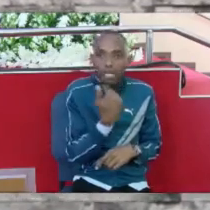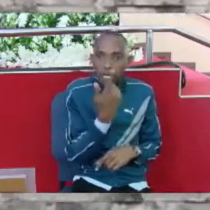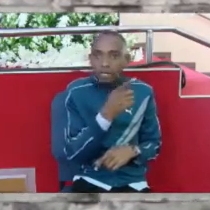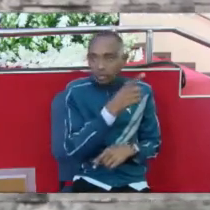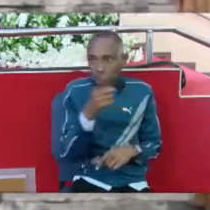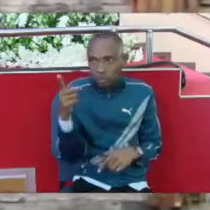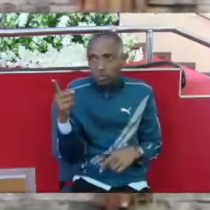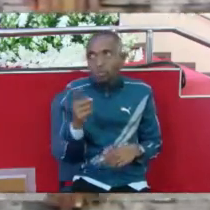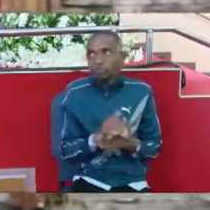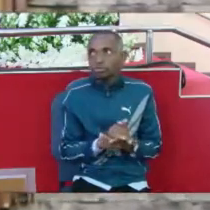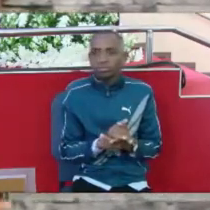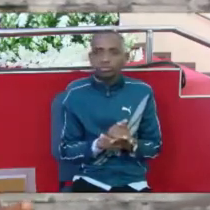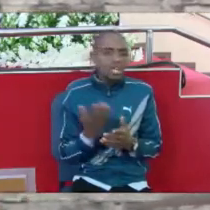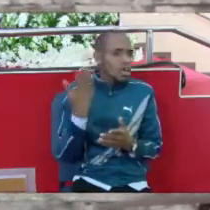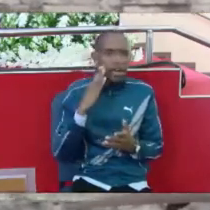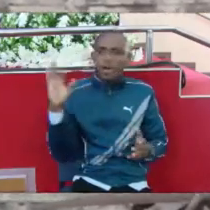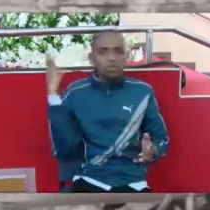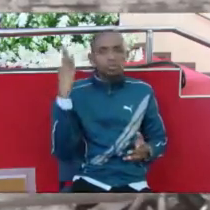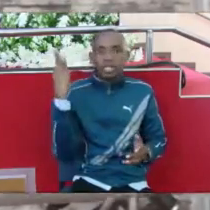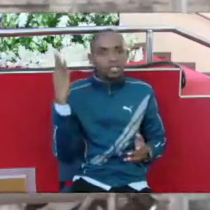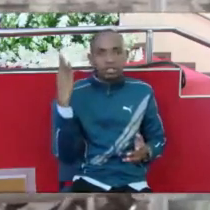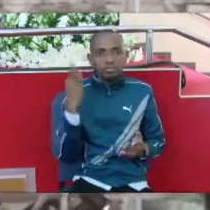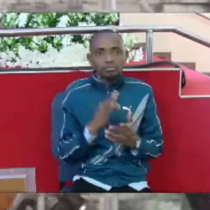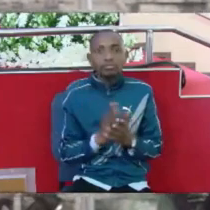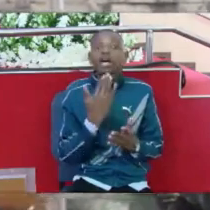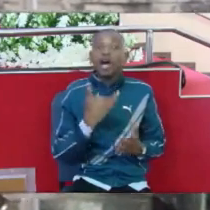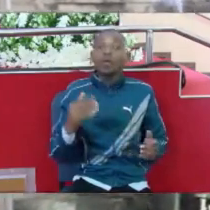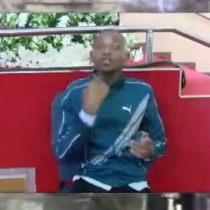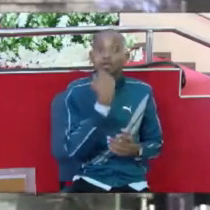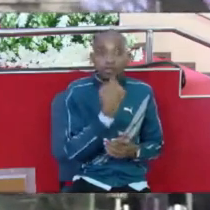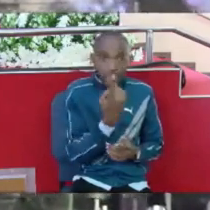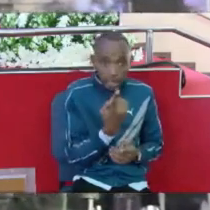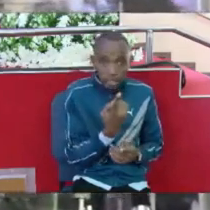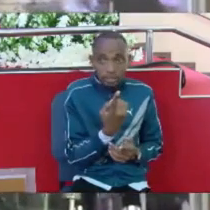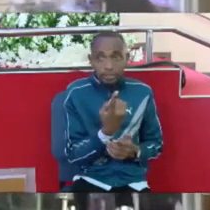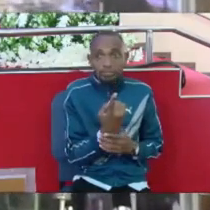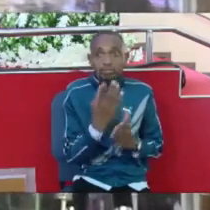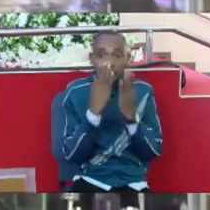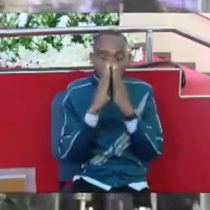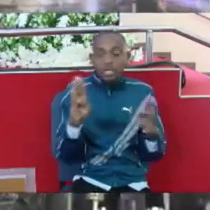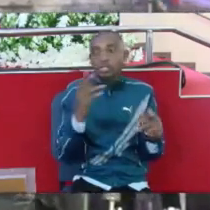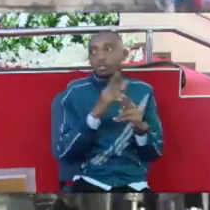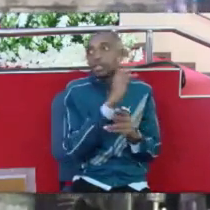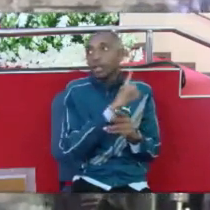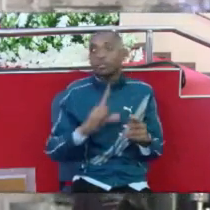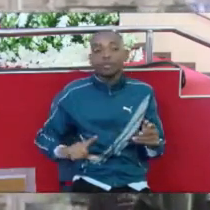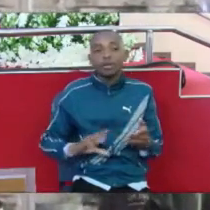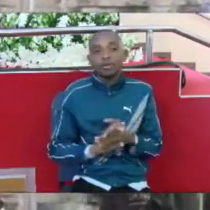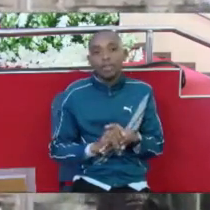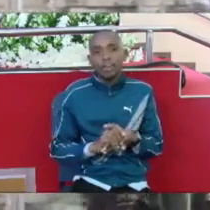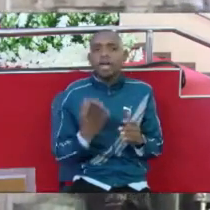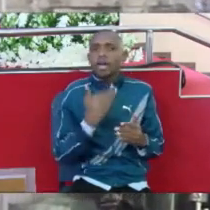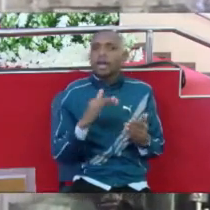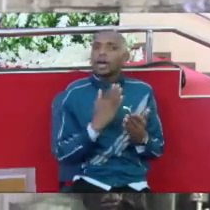nikuongeleshe leo. I don't want to preach to you. Sikuhubiri. I want to speak to you. Nikunene. Blessed be the name of the Lord. Na Bwana libarikiwe. And I want